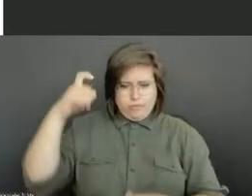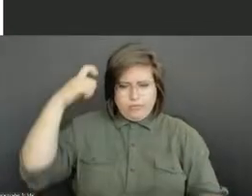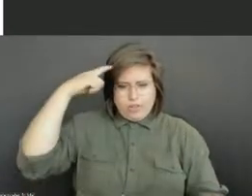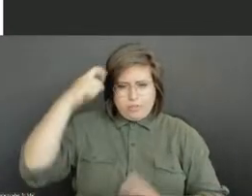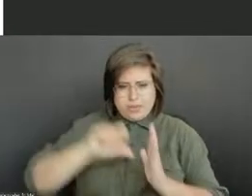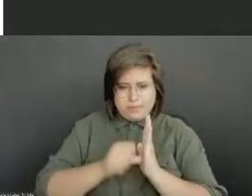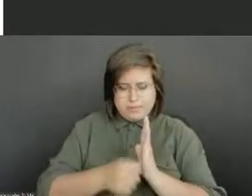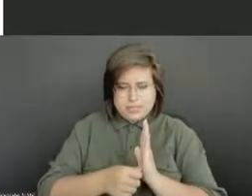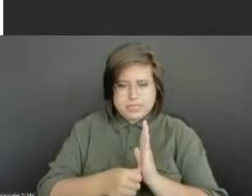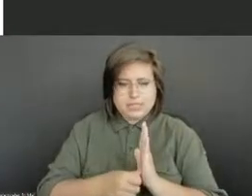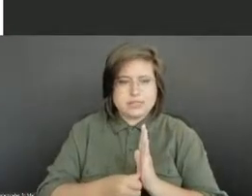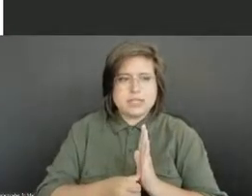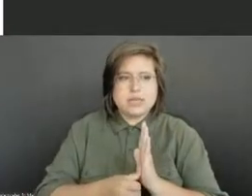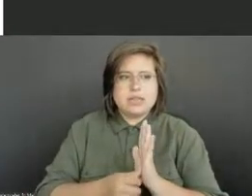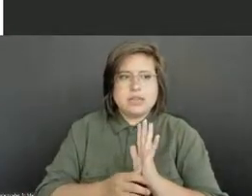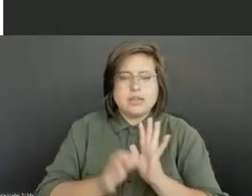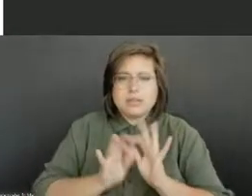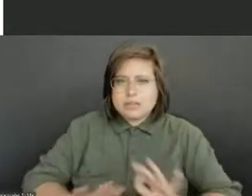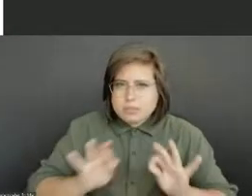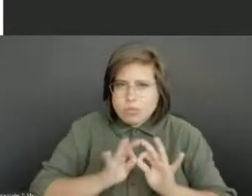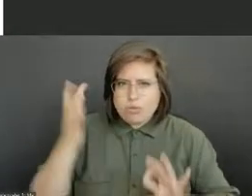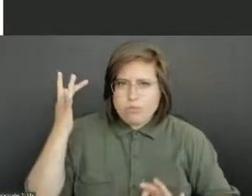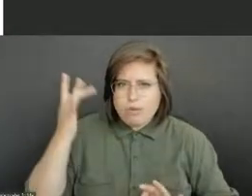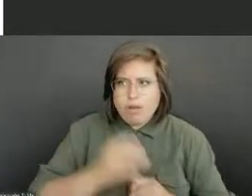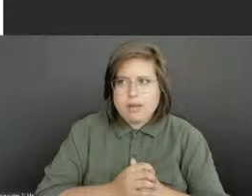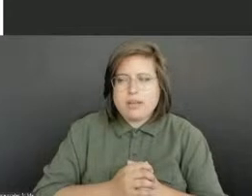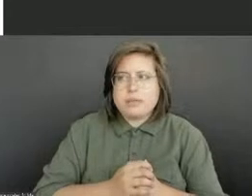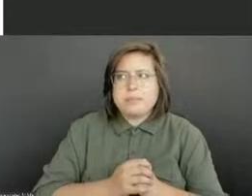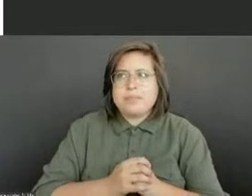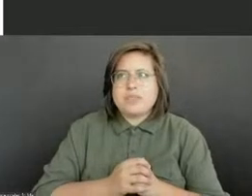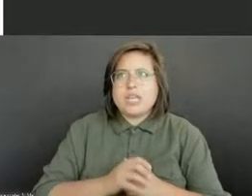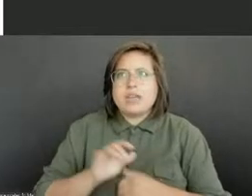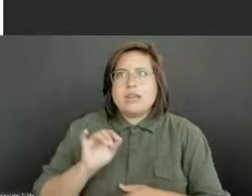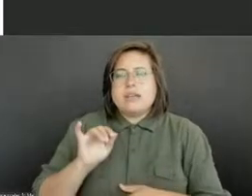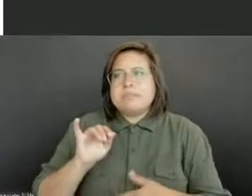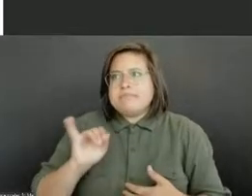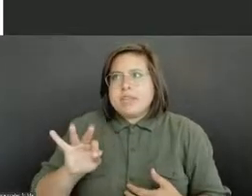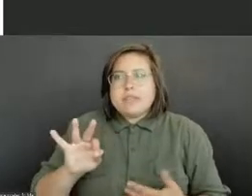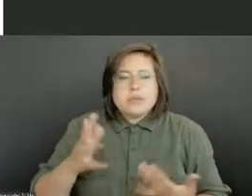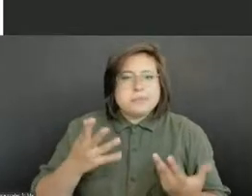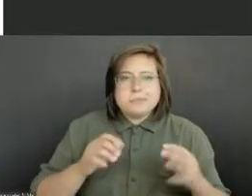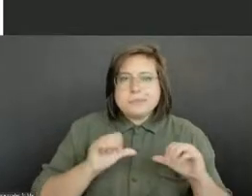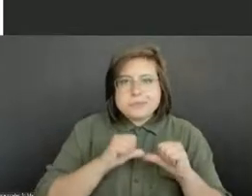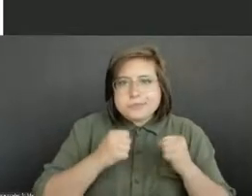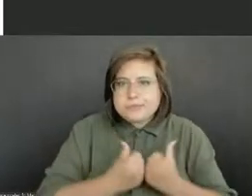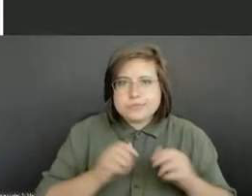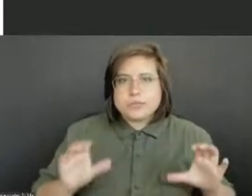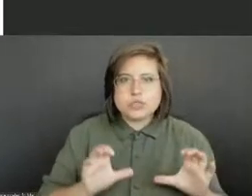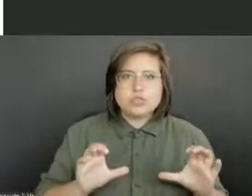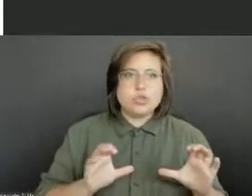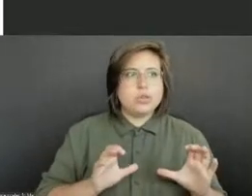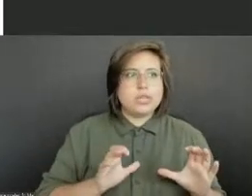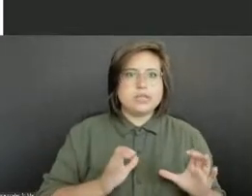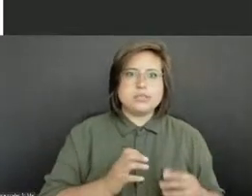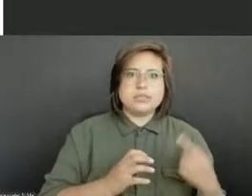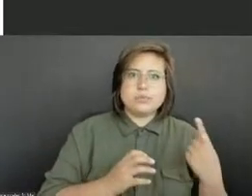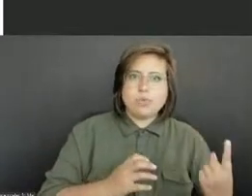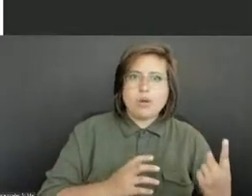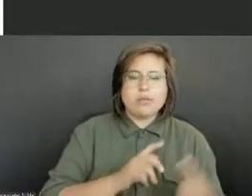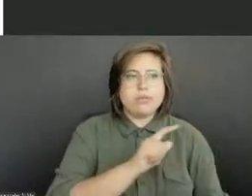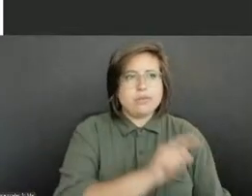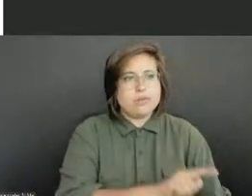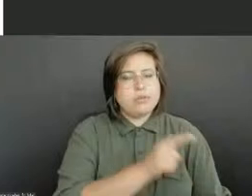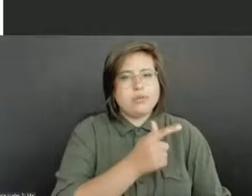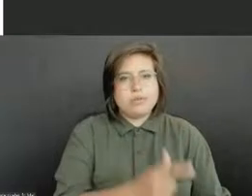is important from our perspective, because if agencies do this one at a time and just look at how they